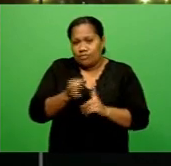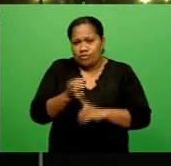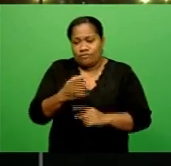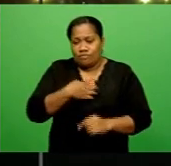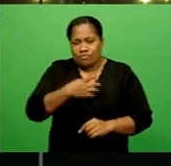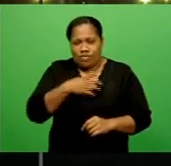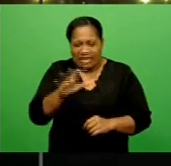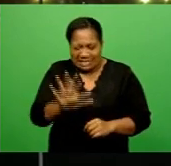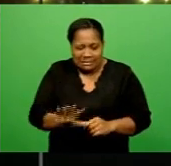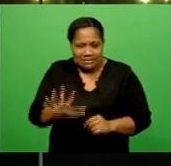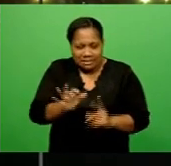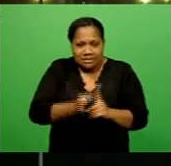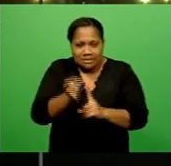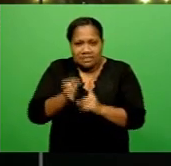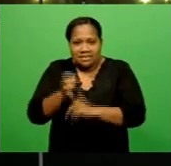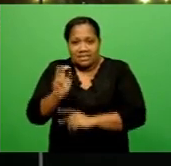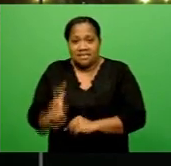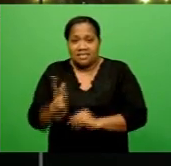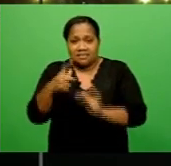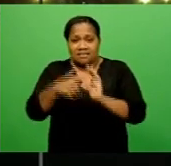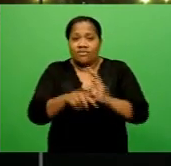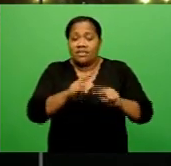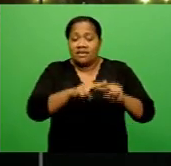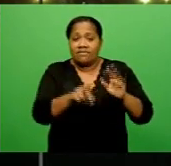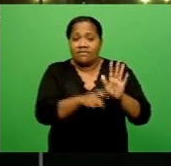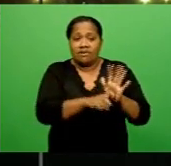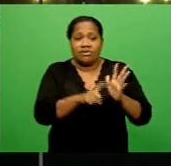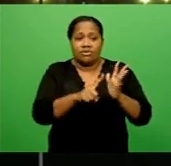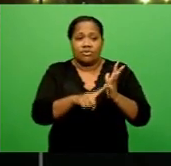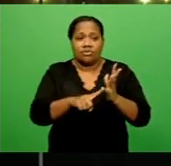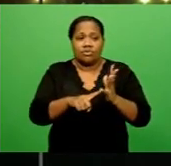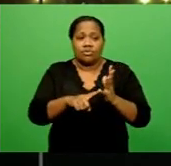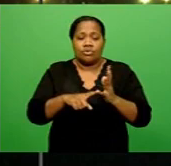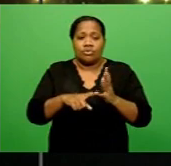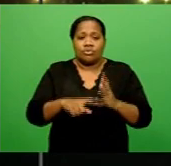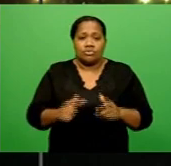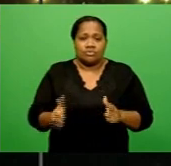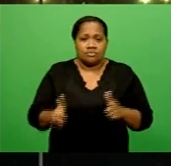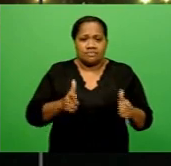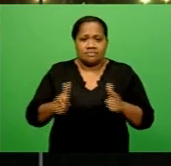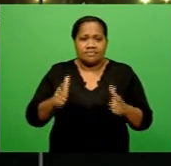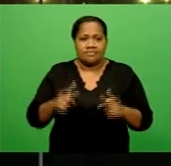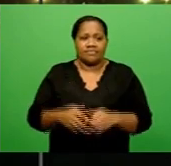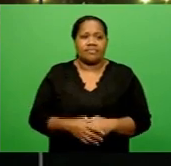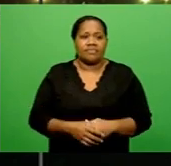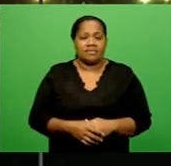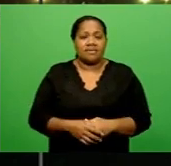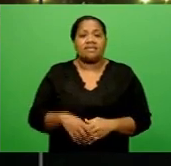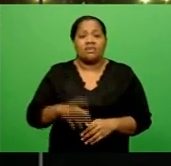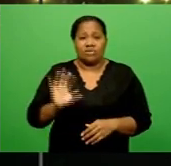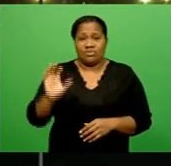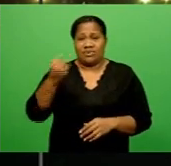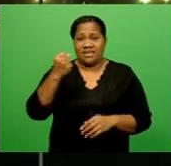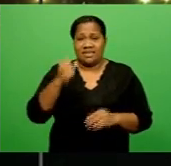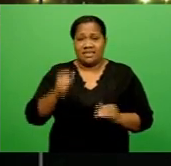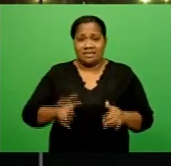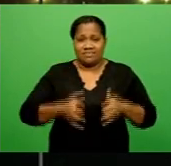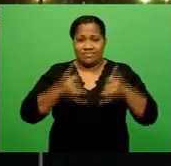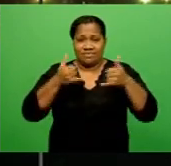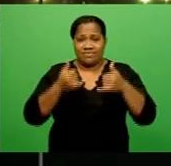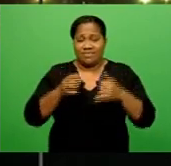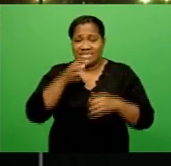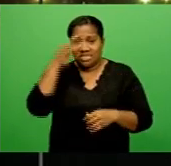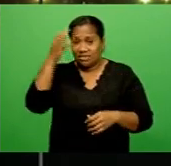of the second leg of the FRU Super Sevens series. Despite winning the cup final in Singapore yesterday, a number of